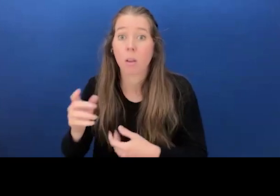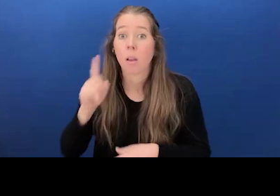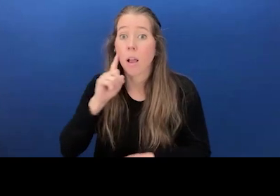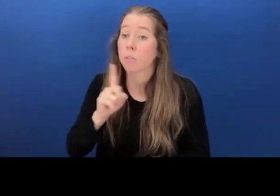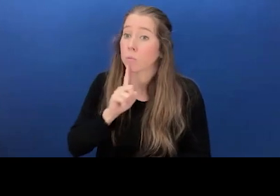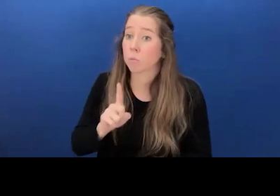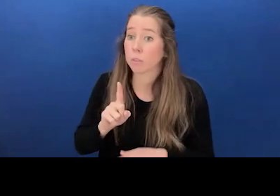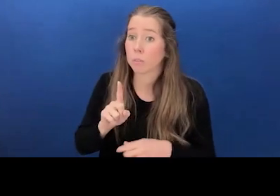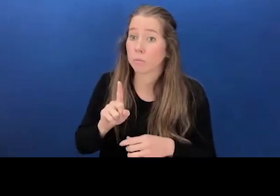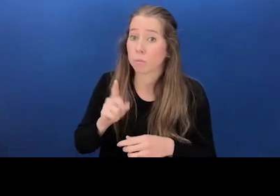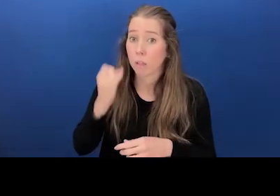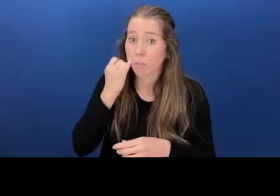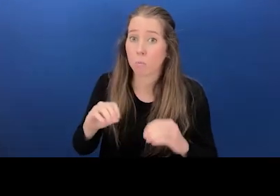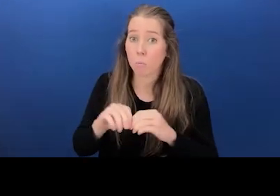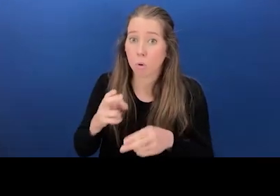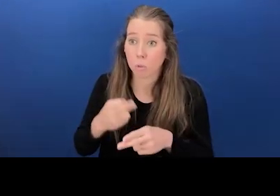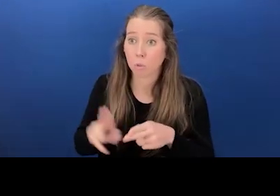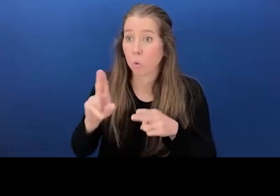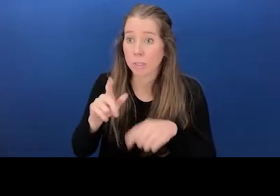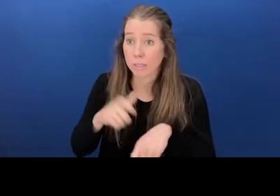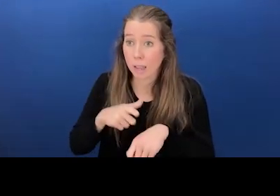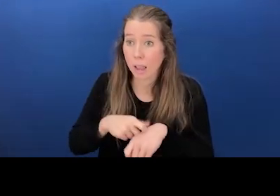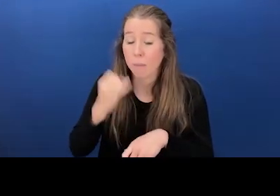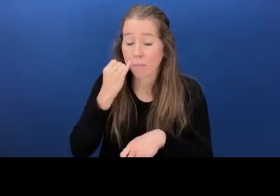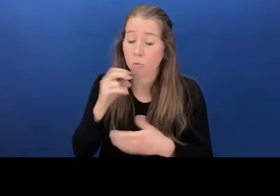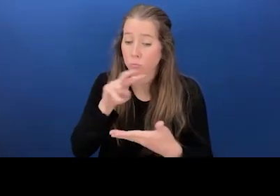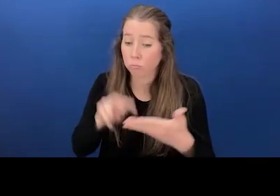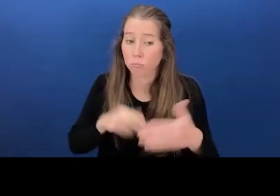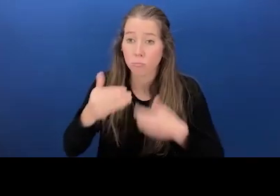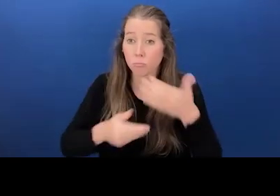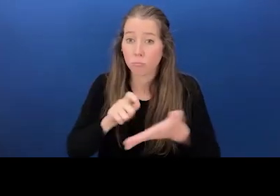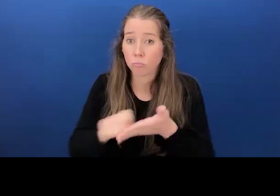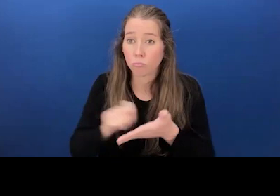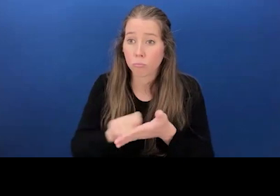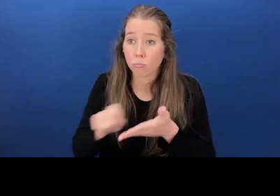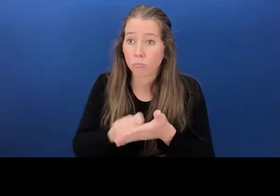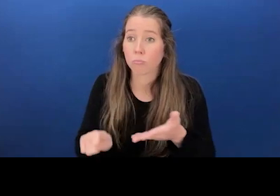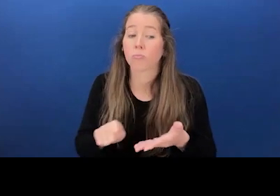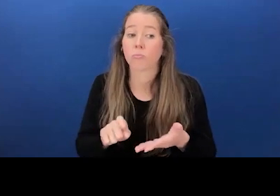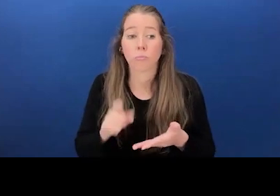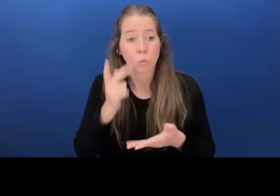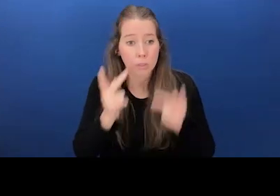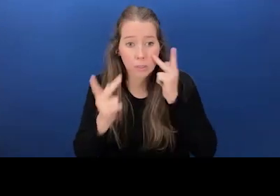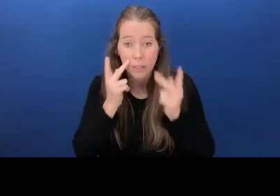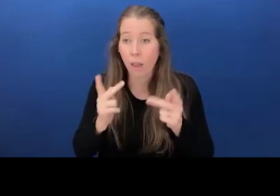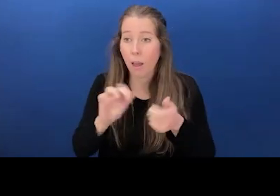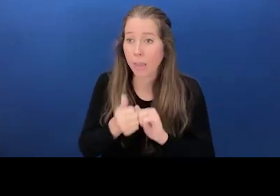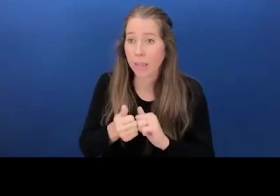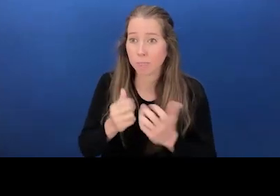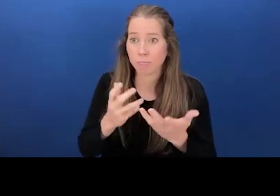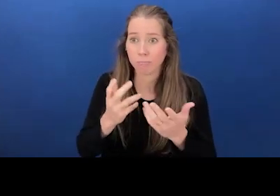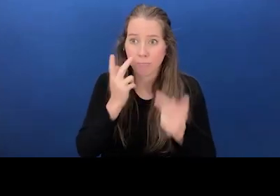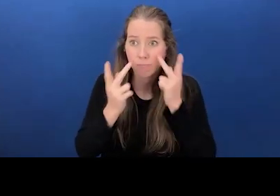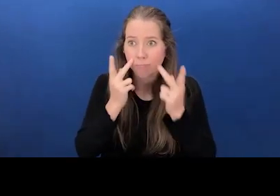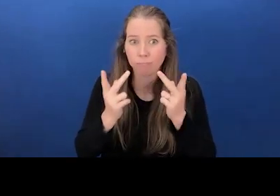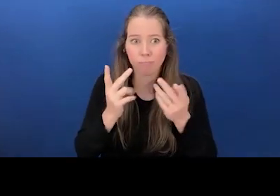shorter amount of time. And if you look at the process of writing it, it'll make sense how they did have to encounter the information and learn it. But now